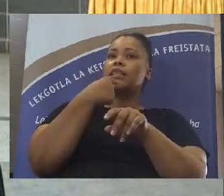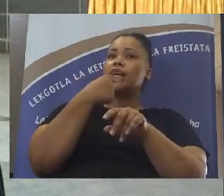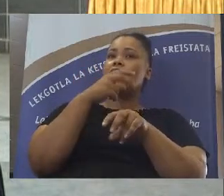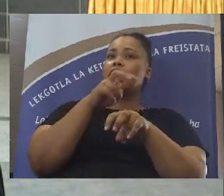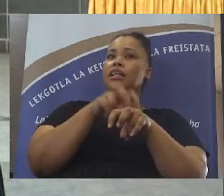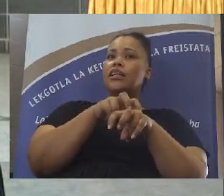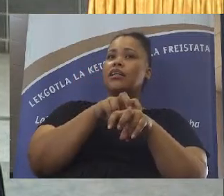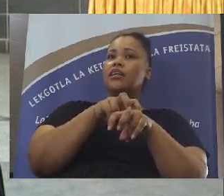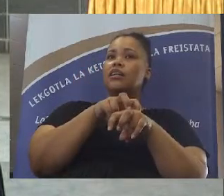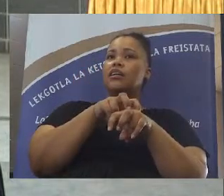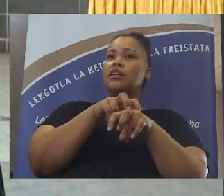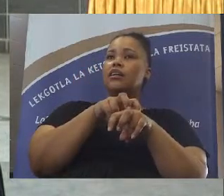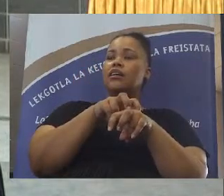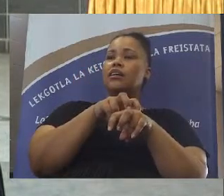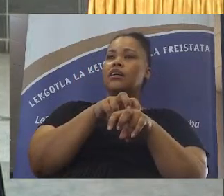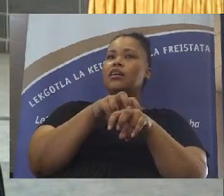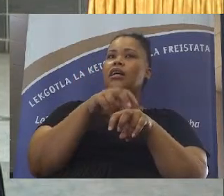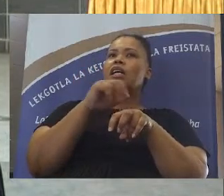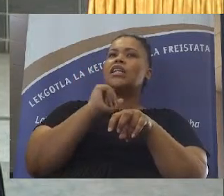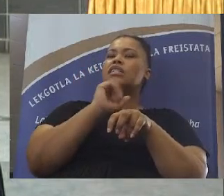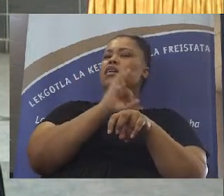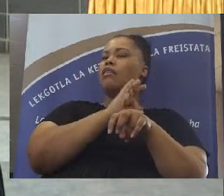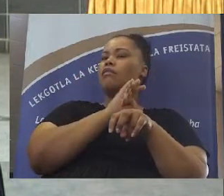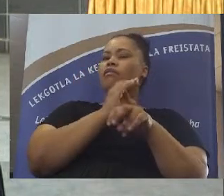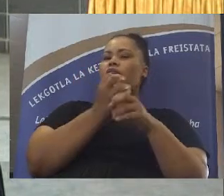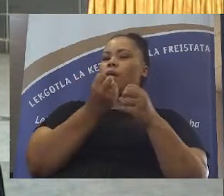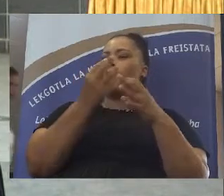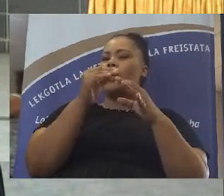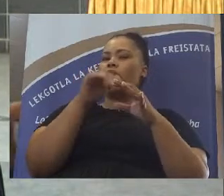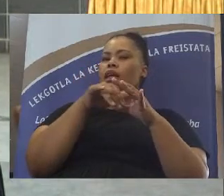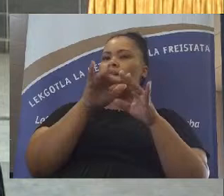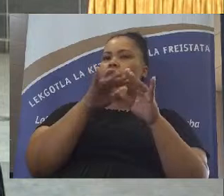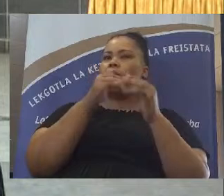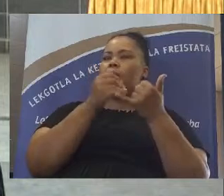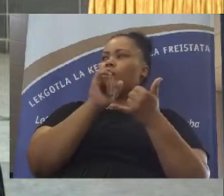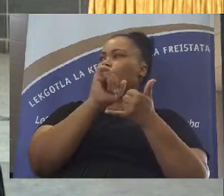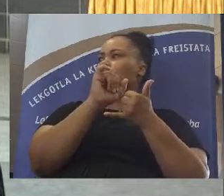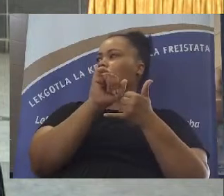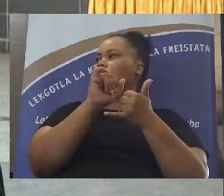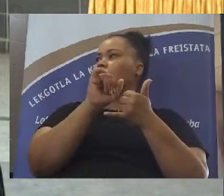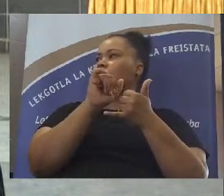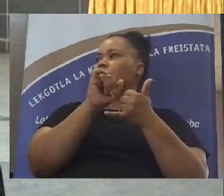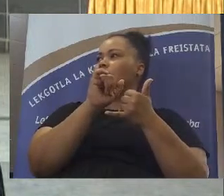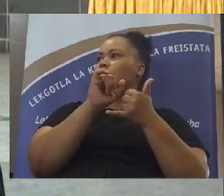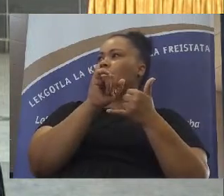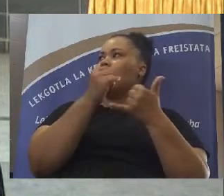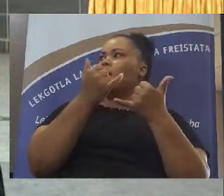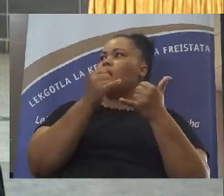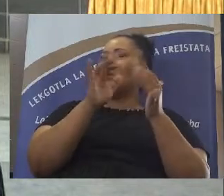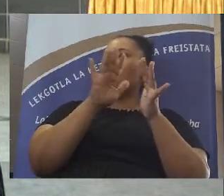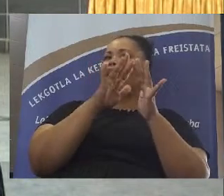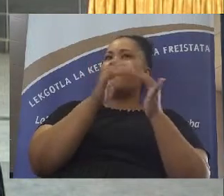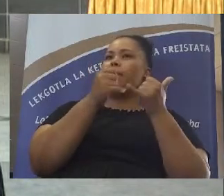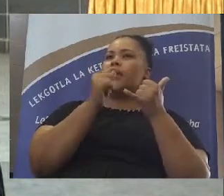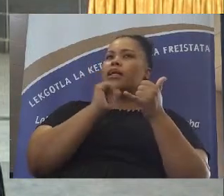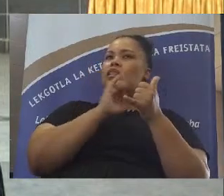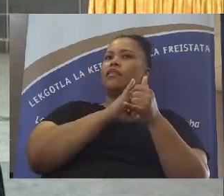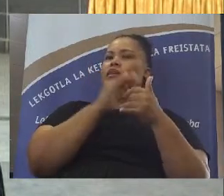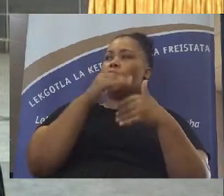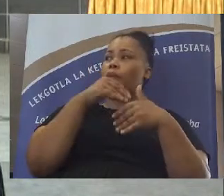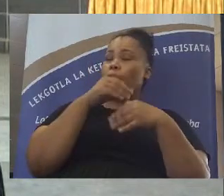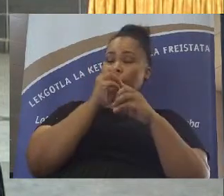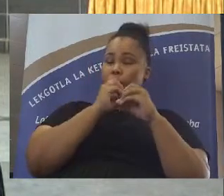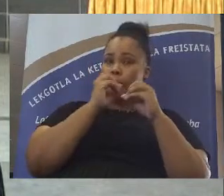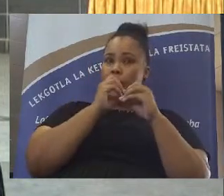be hoeveel mensen werken onder jou. En je hebt niet mensen wat onder jou werken. Je